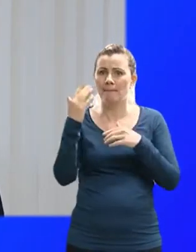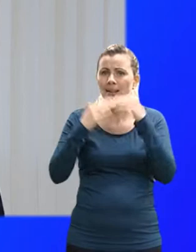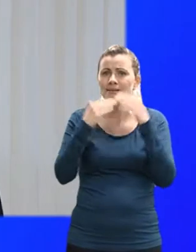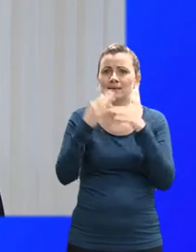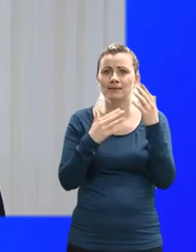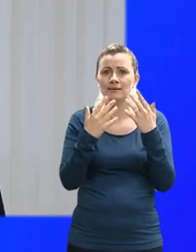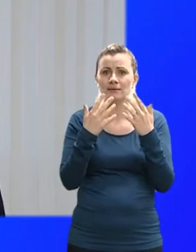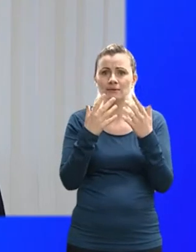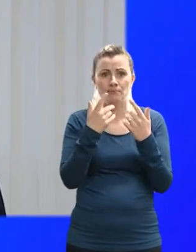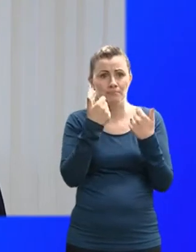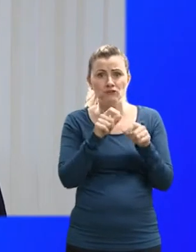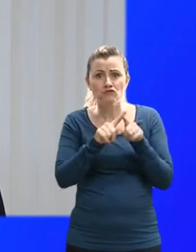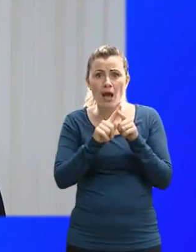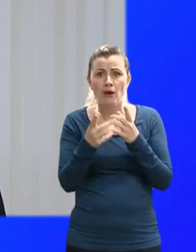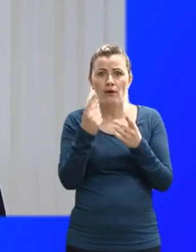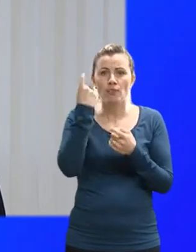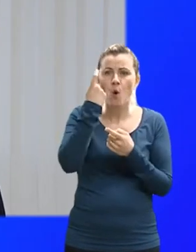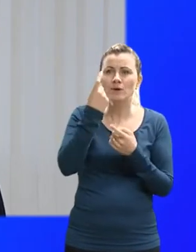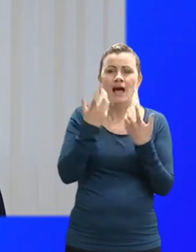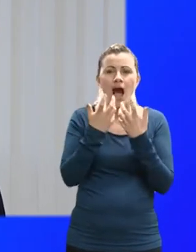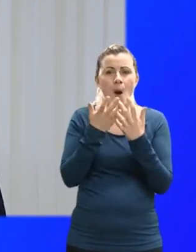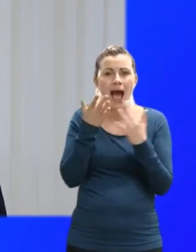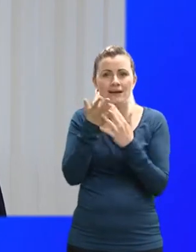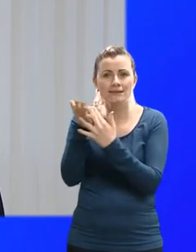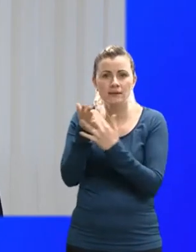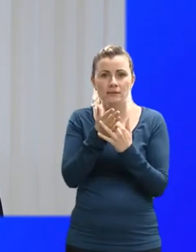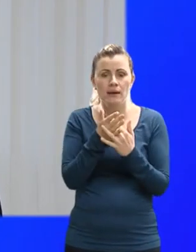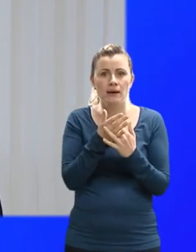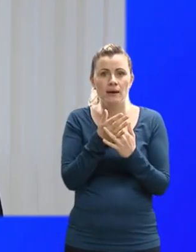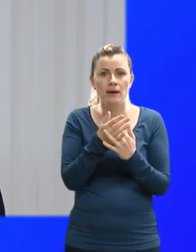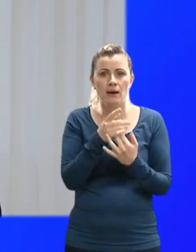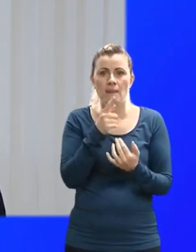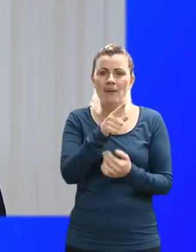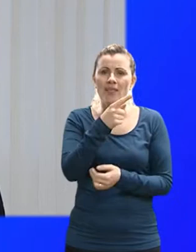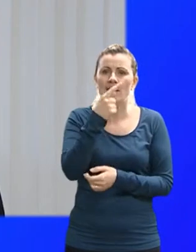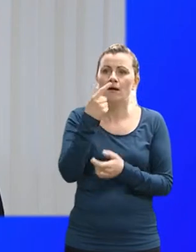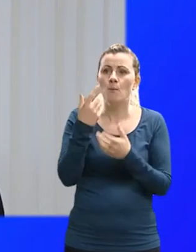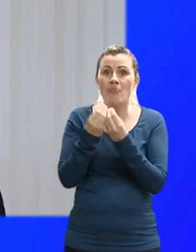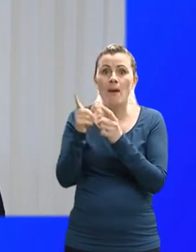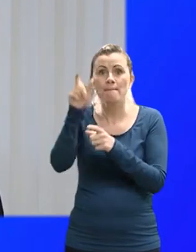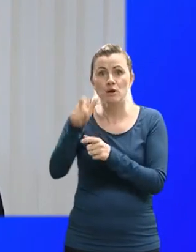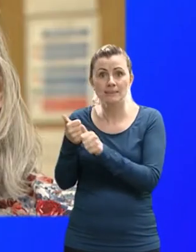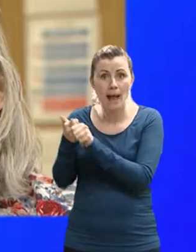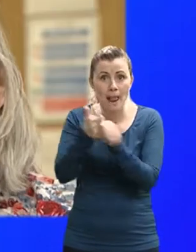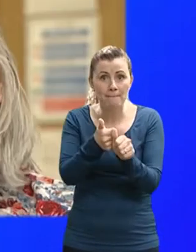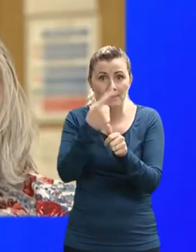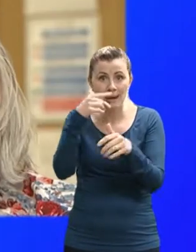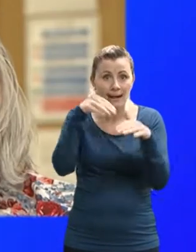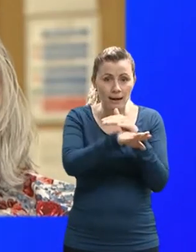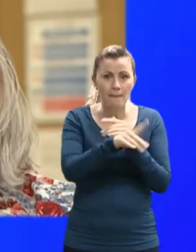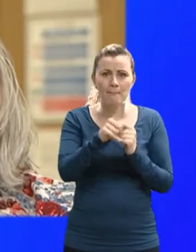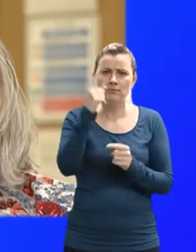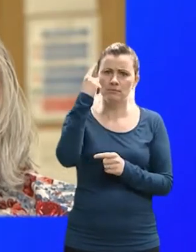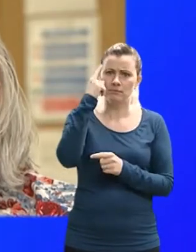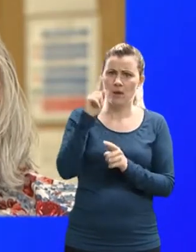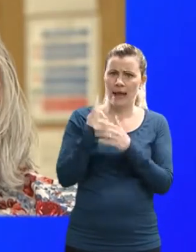money, it's about something being fit for purpose. And in most cases, it costs nothing. A lot of things